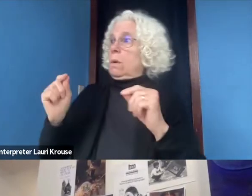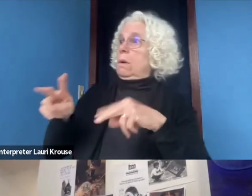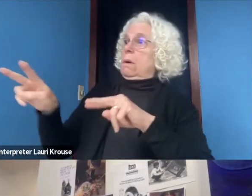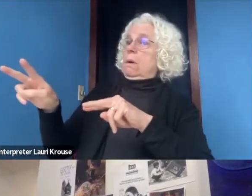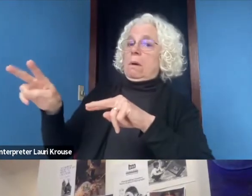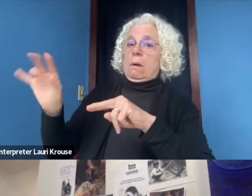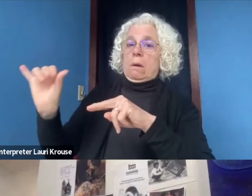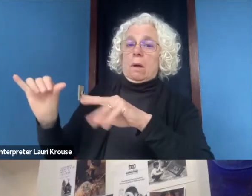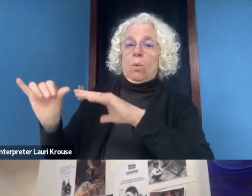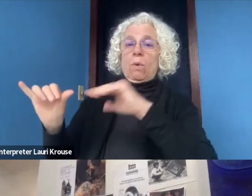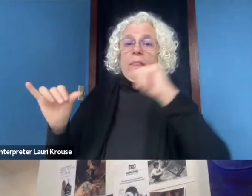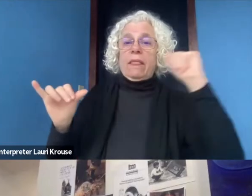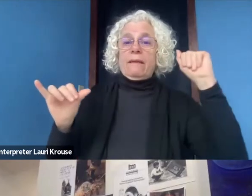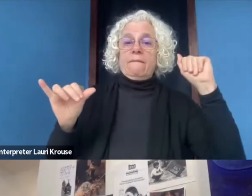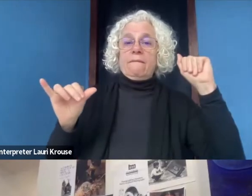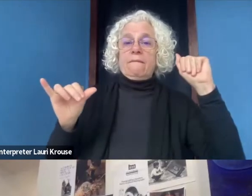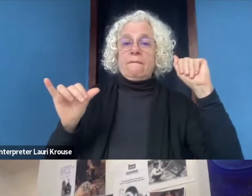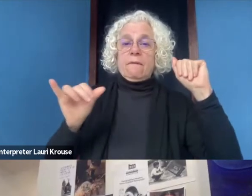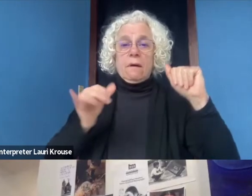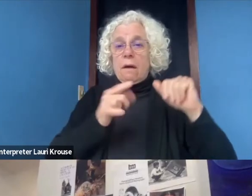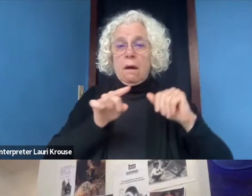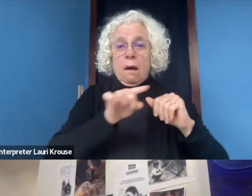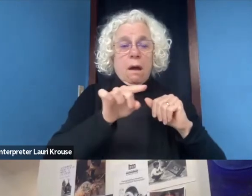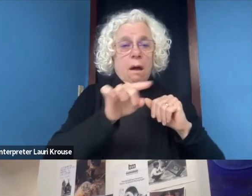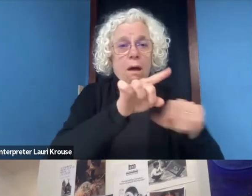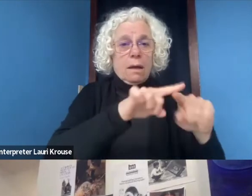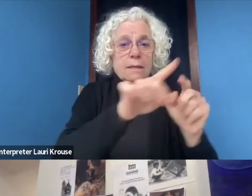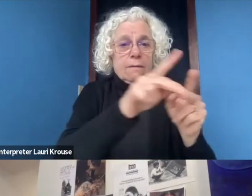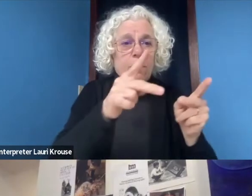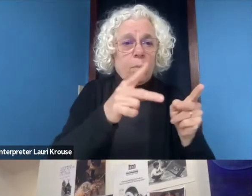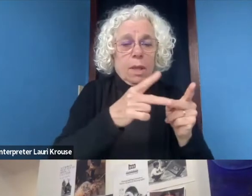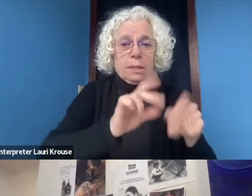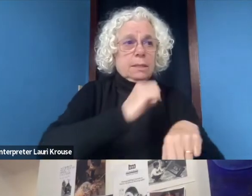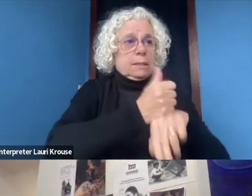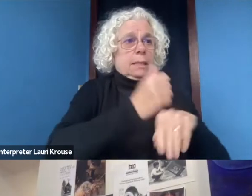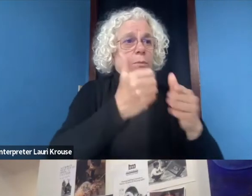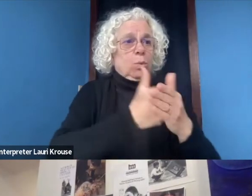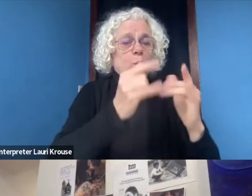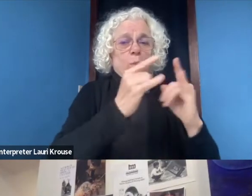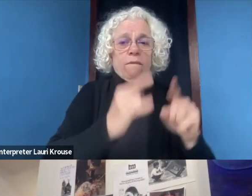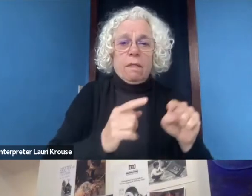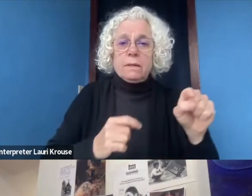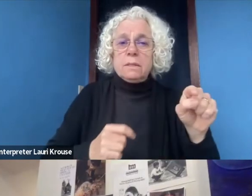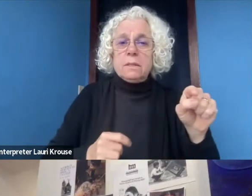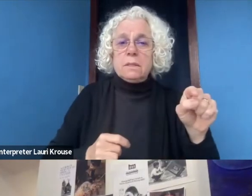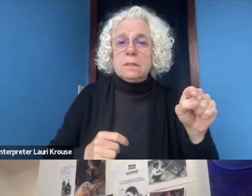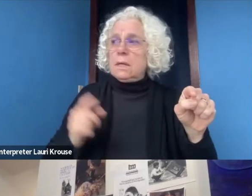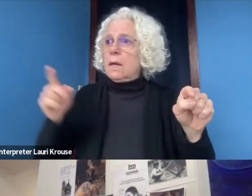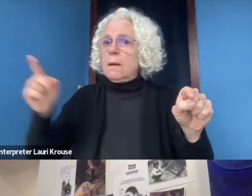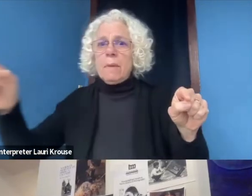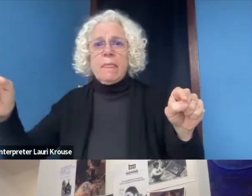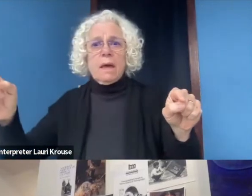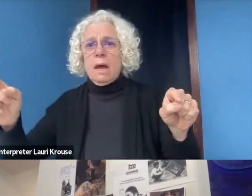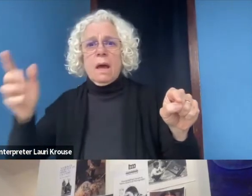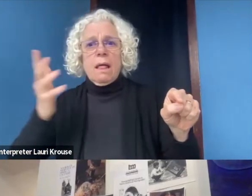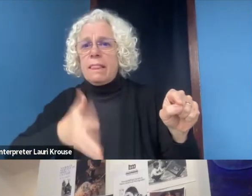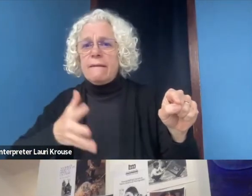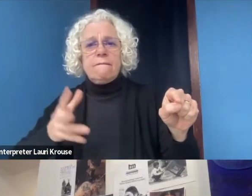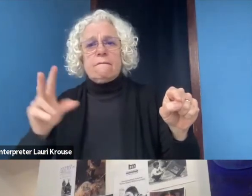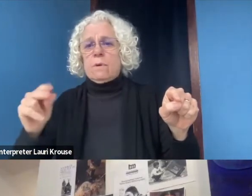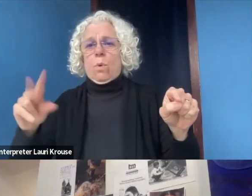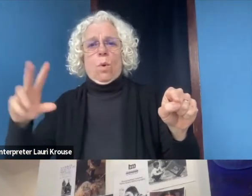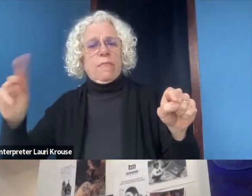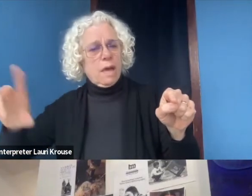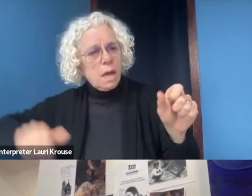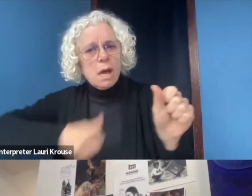territory where we thought we would be safe and we would establish a new village. And then they would repeat the process. As for my people